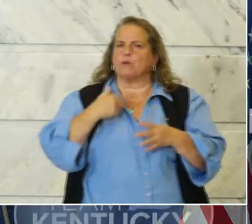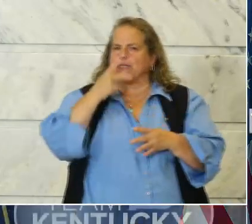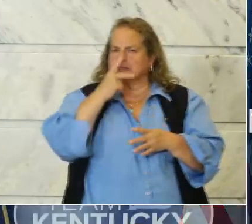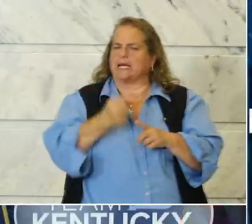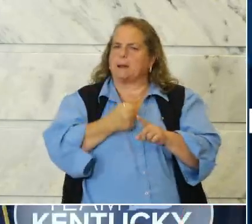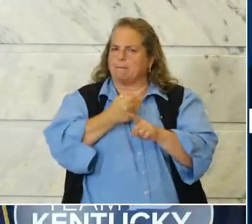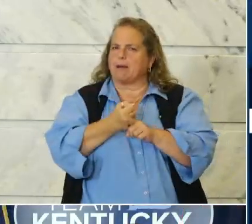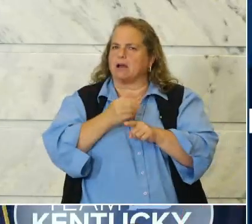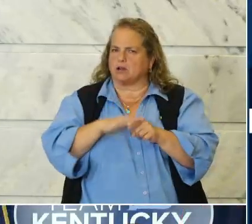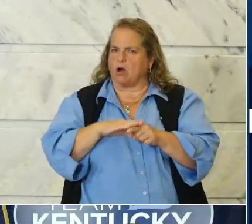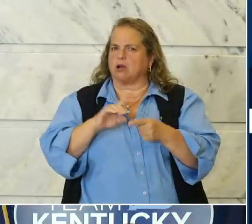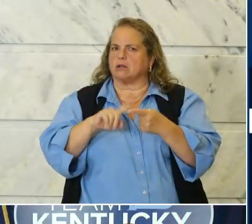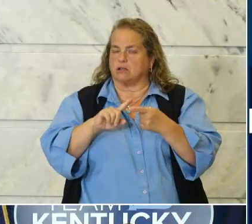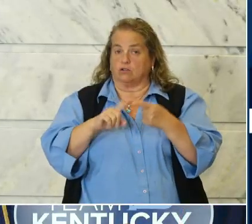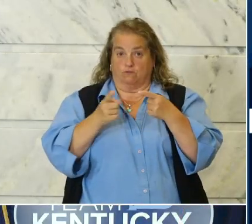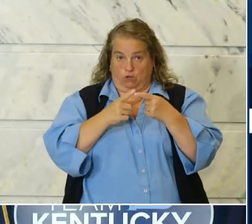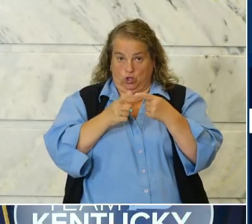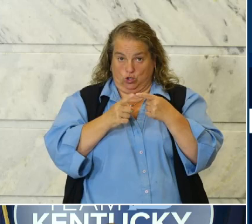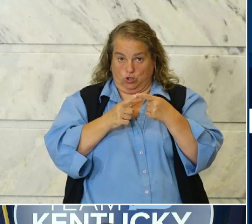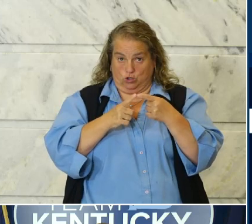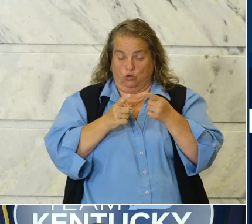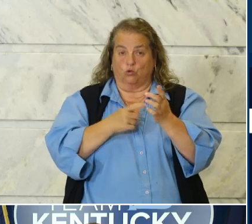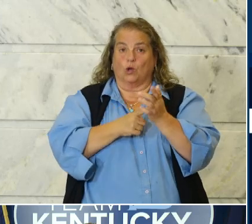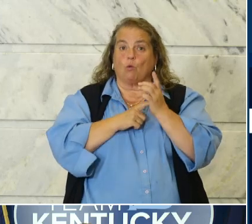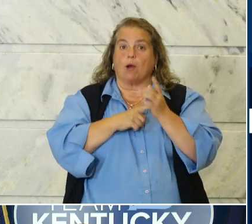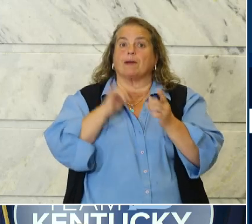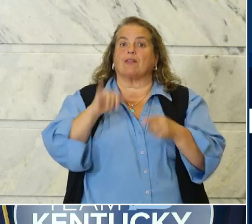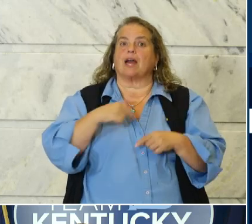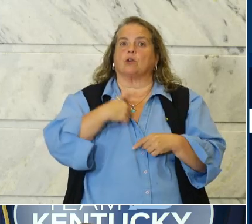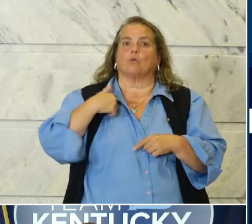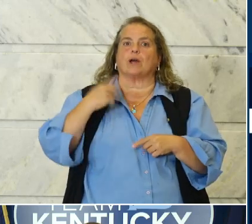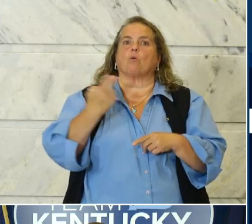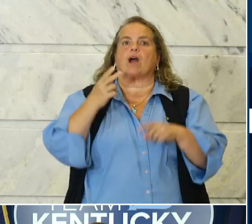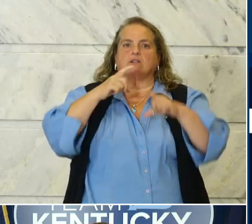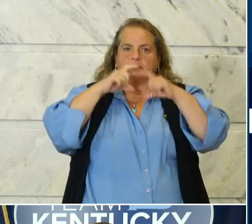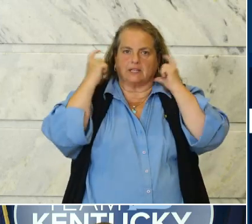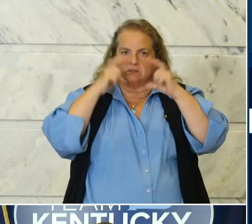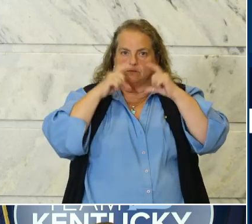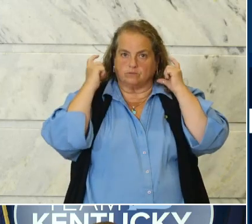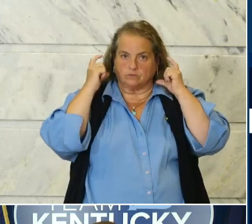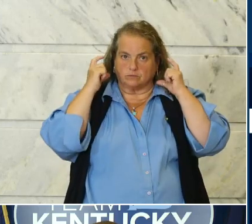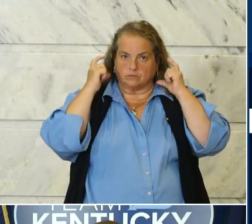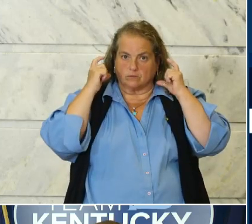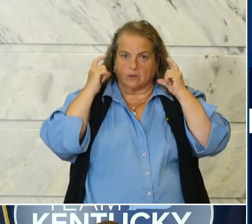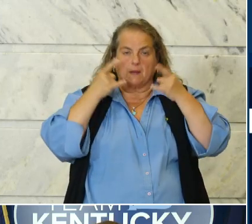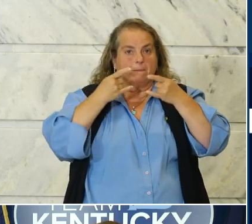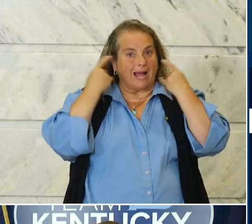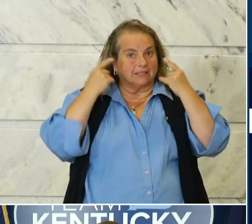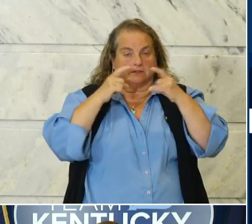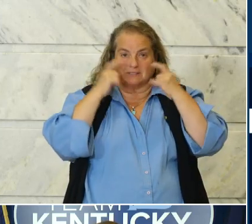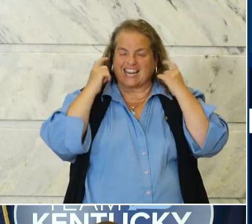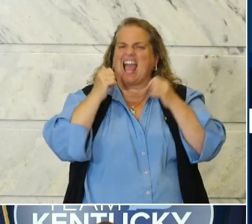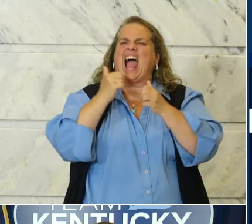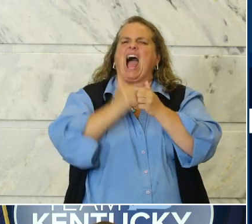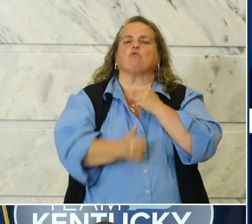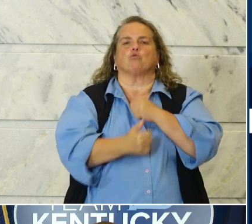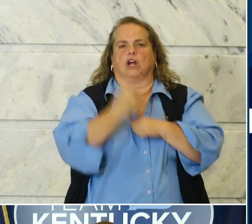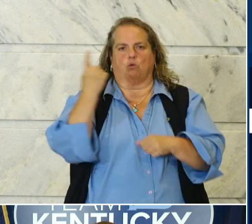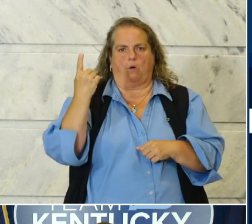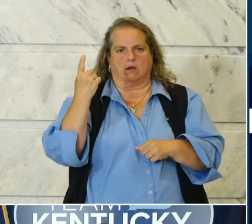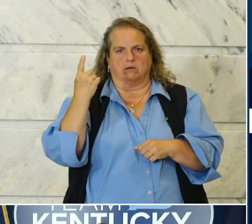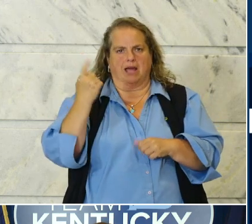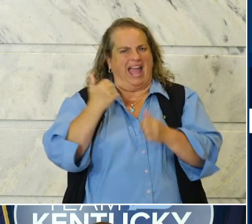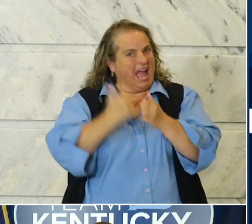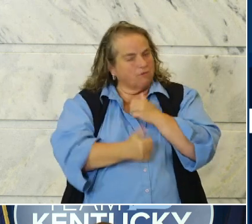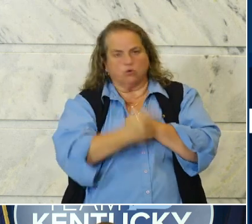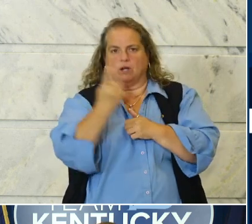in. The first is the requirement that we wear a facial covering, and that's everybody. And again, if